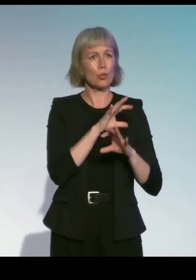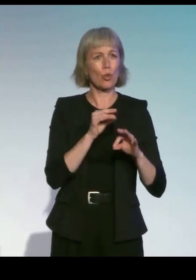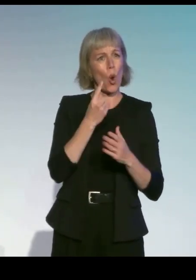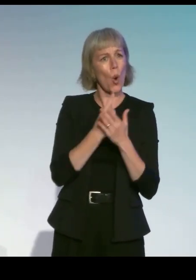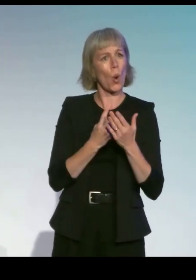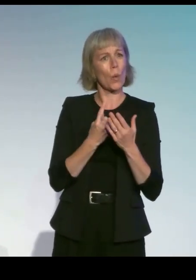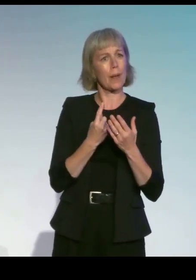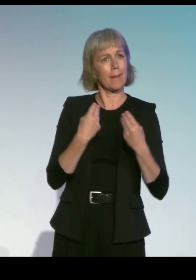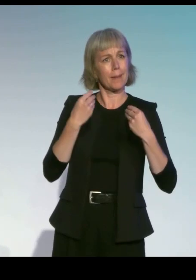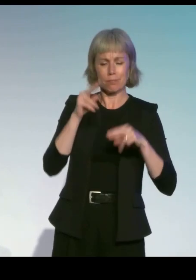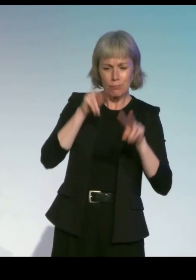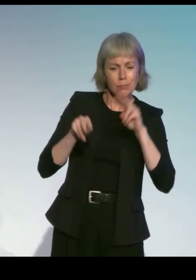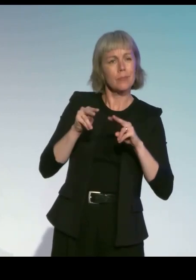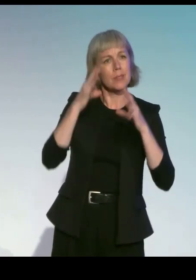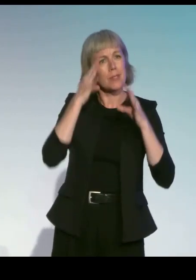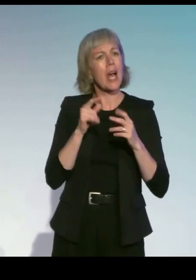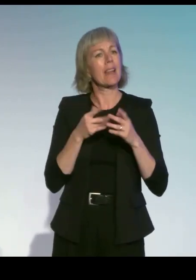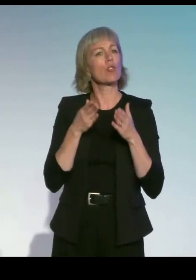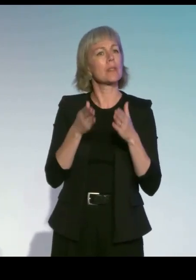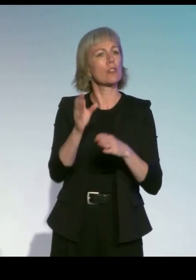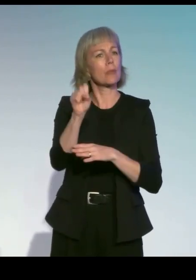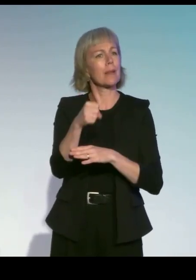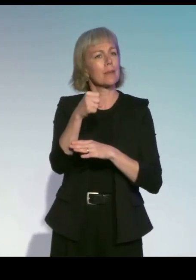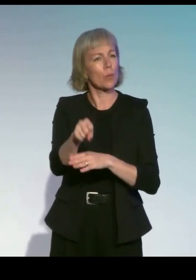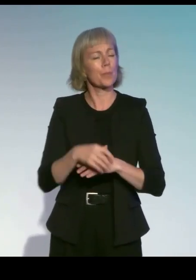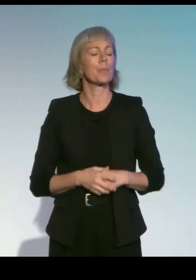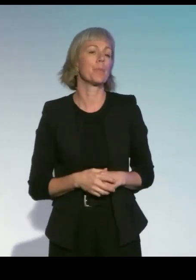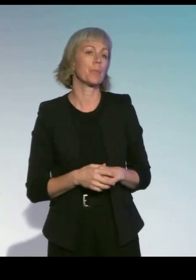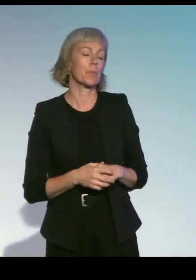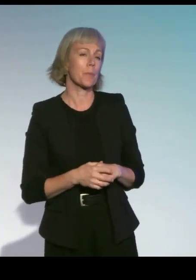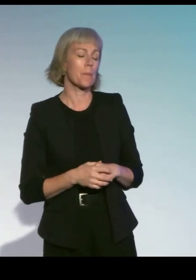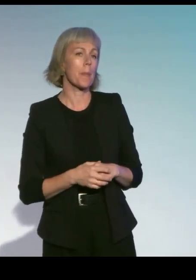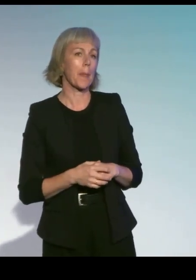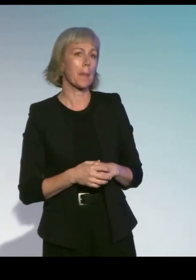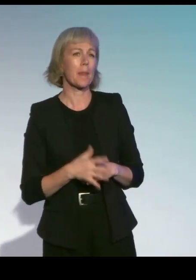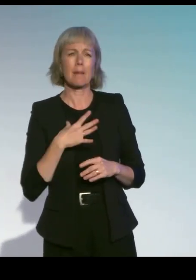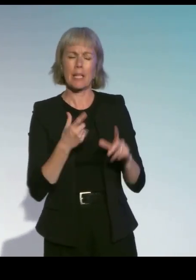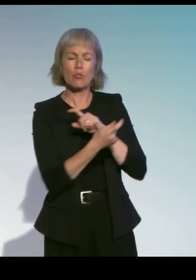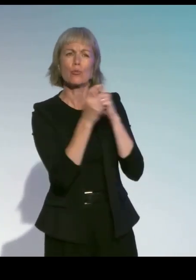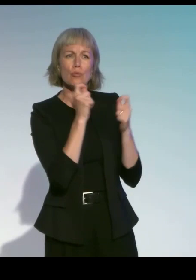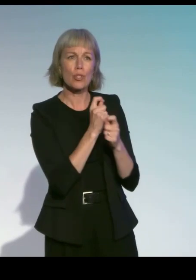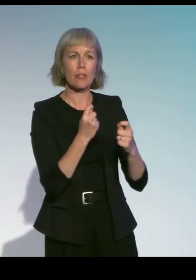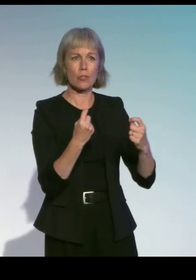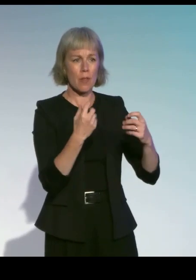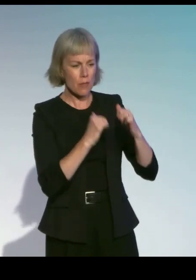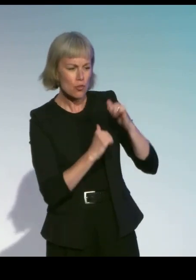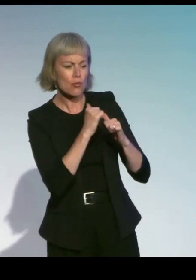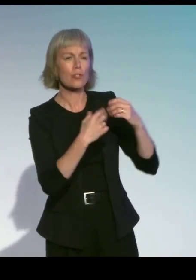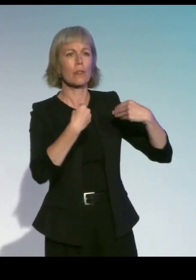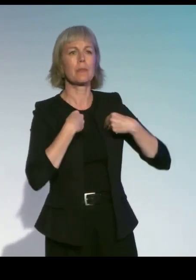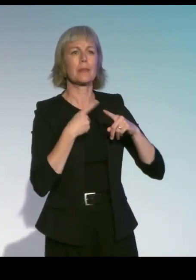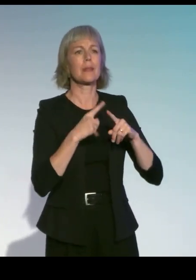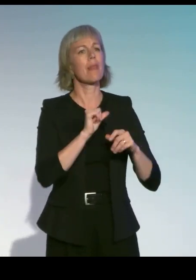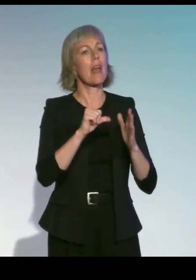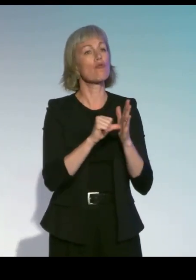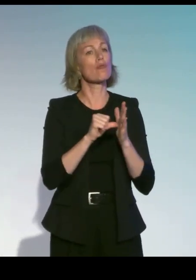either. Building safer spaces also requires shifts in the structures and the businesses and the revenue models of platforms